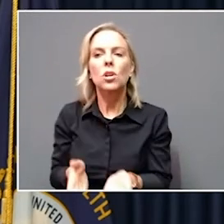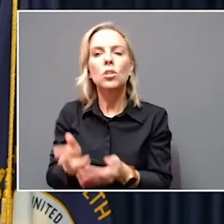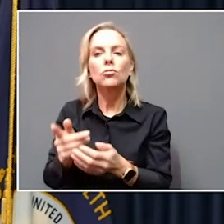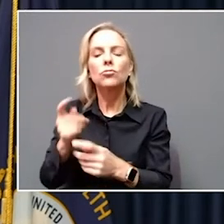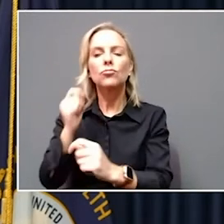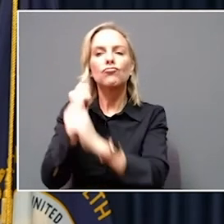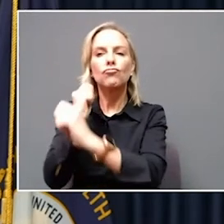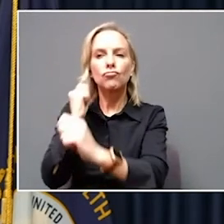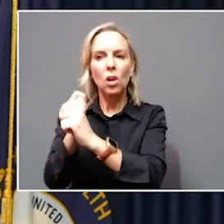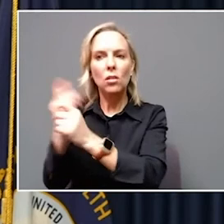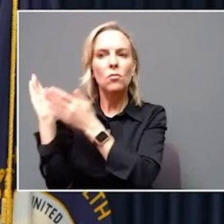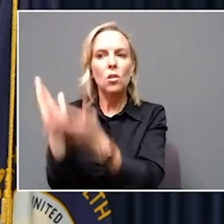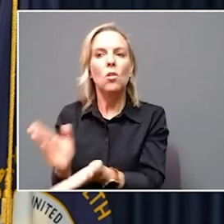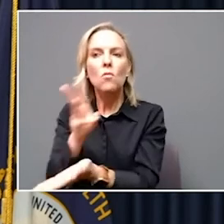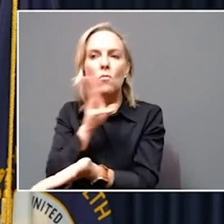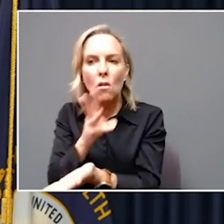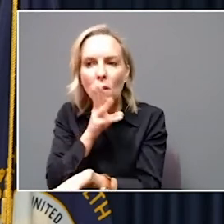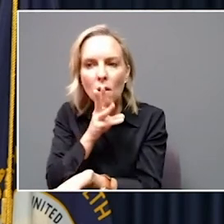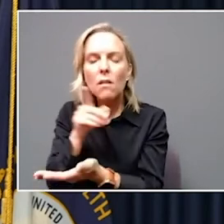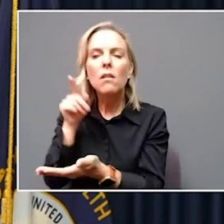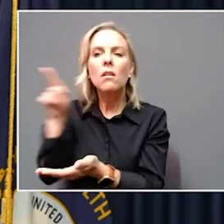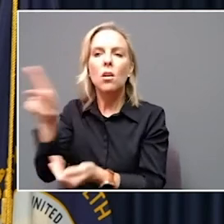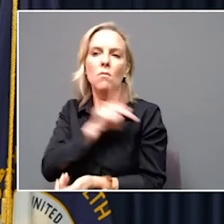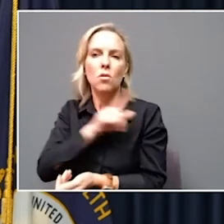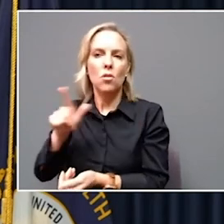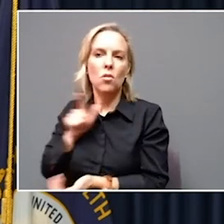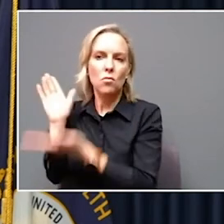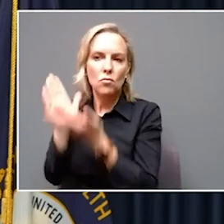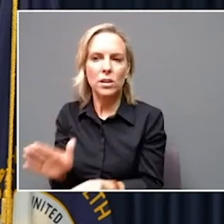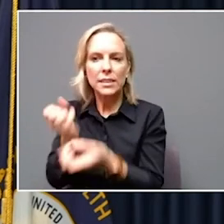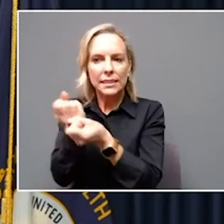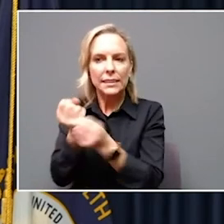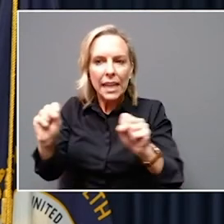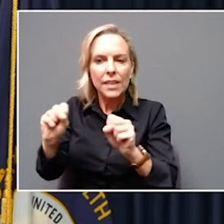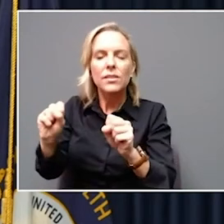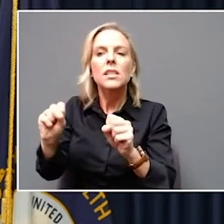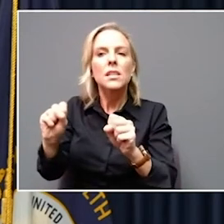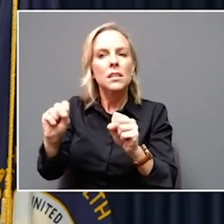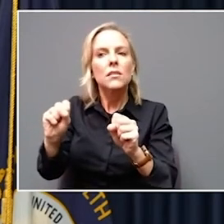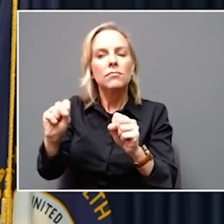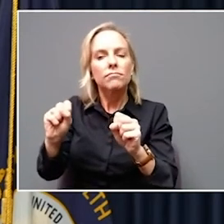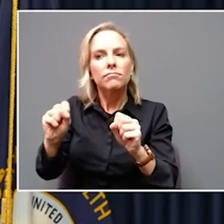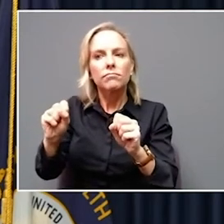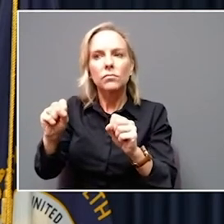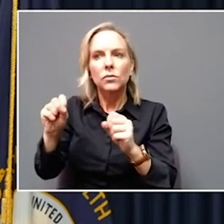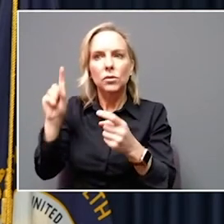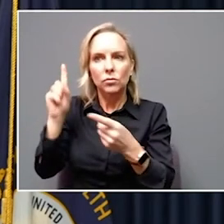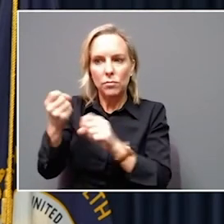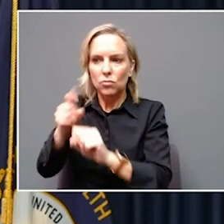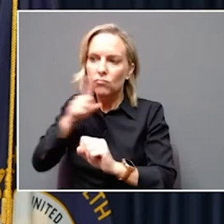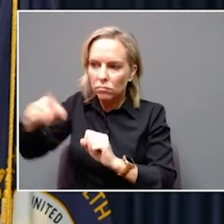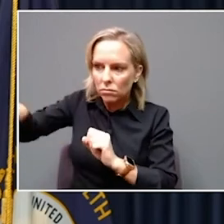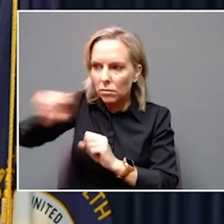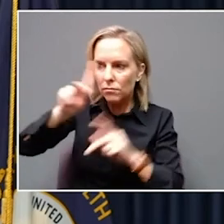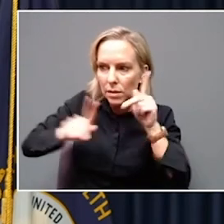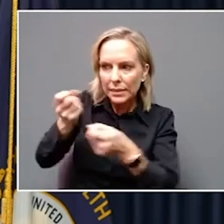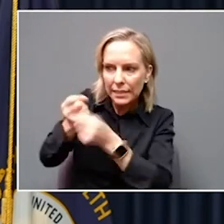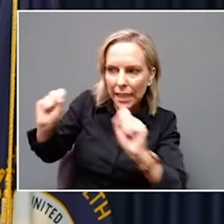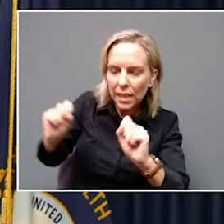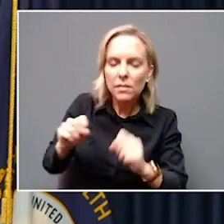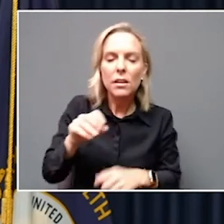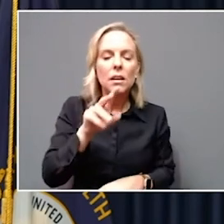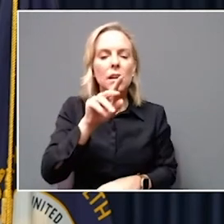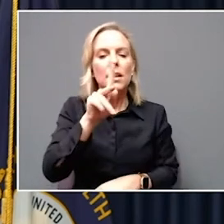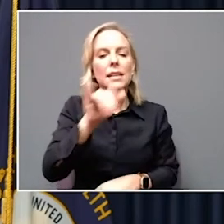the personnel to provide safety to as many Kentuckians as possible. KSP, the state police, are fully active,